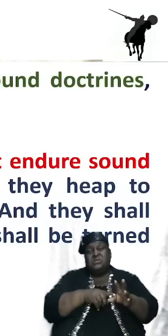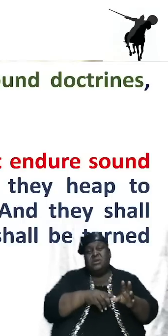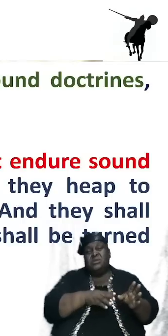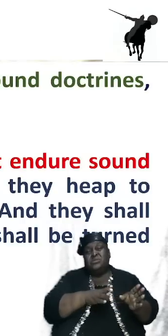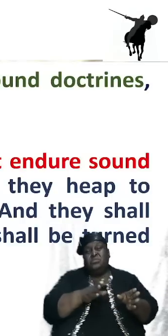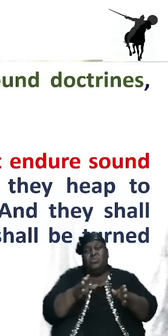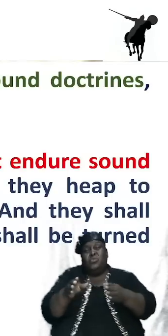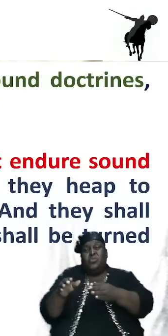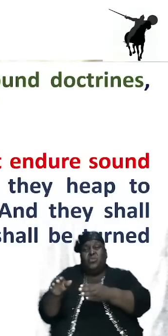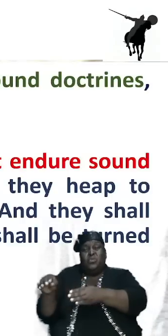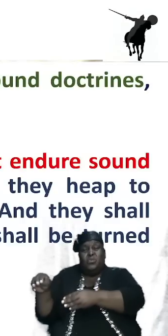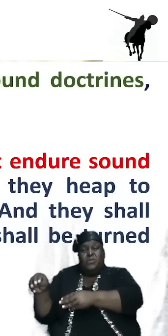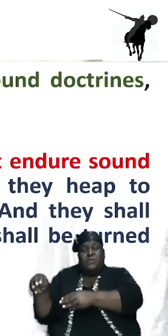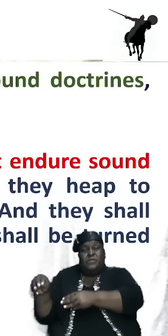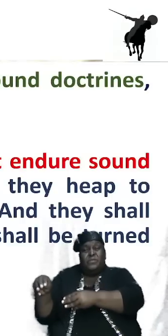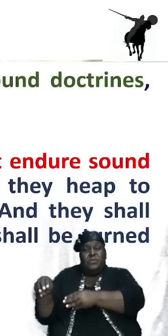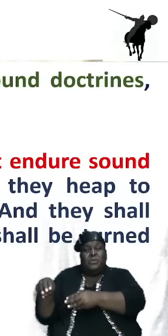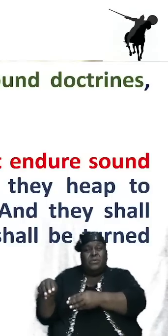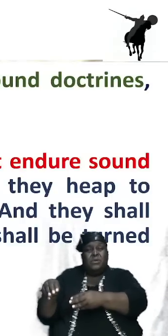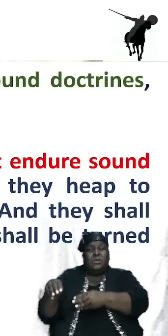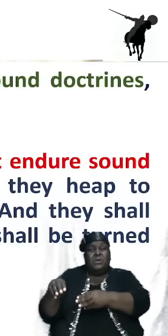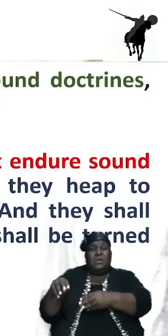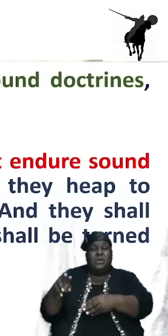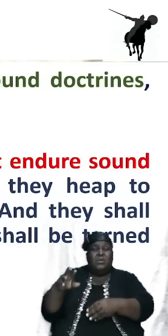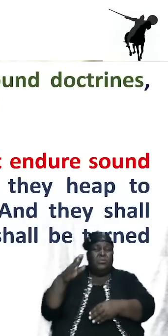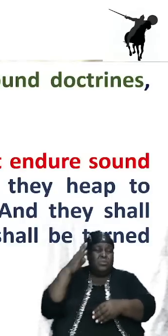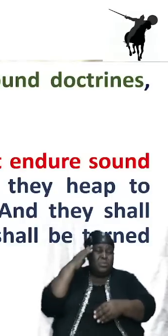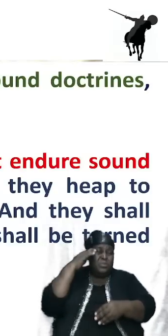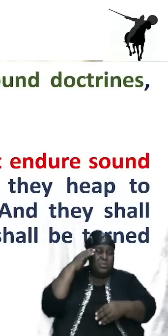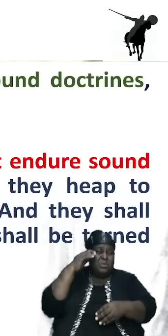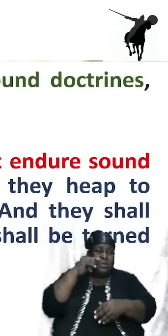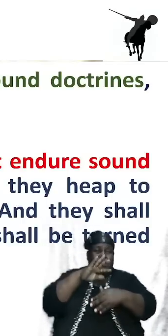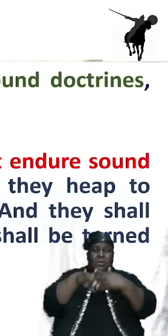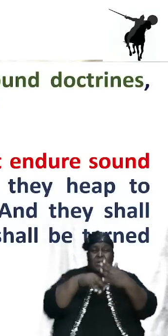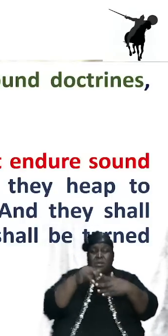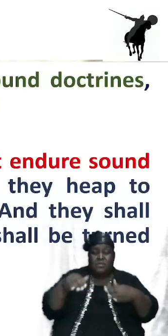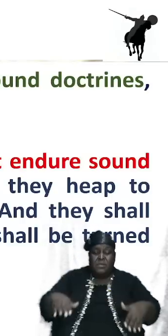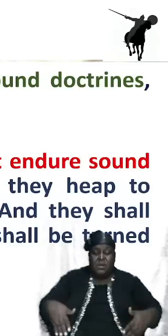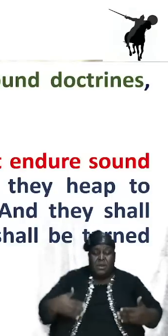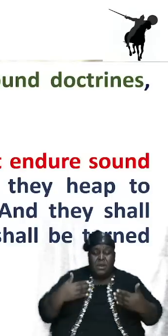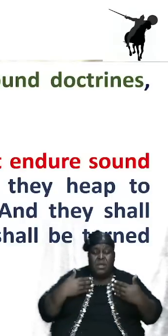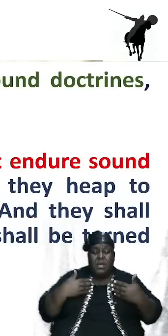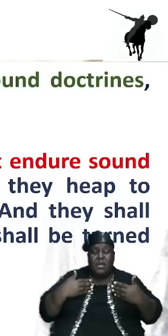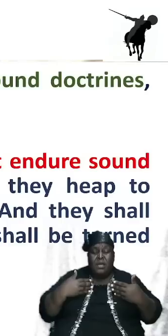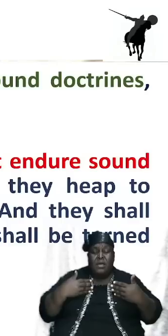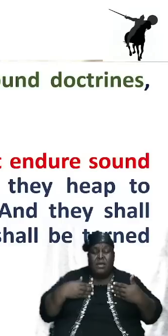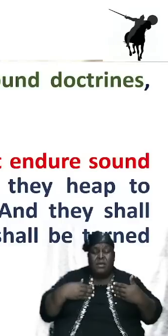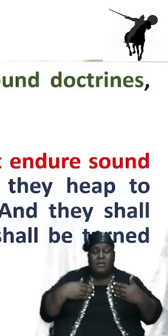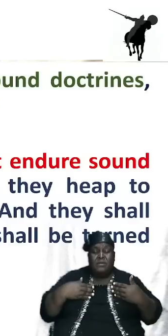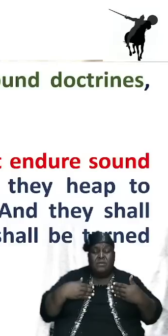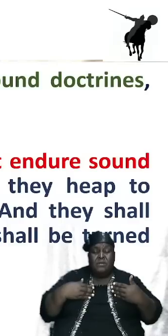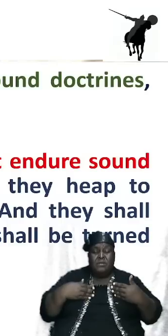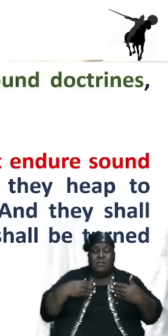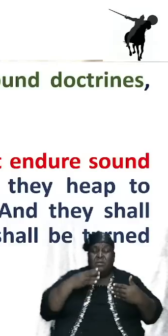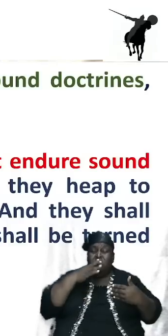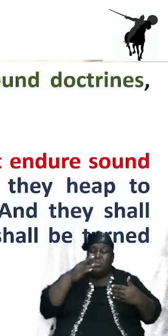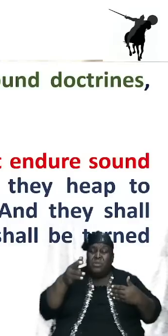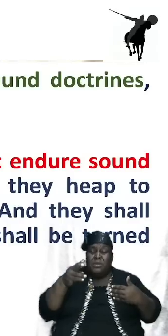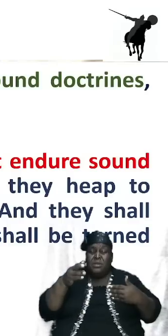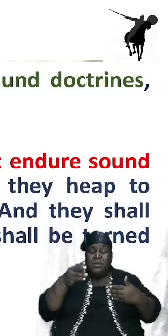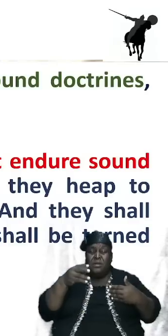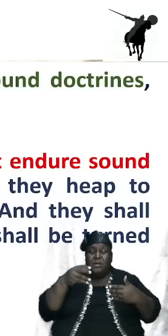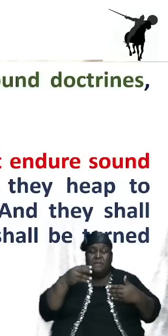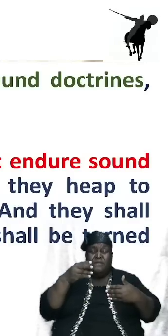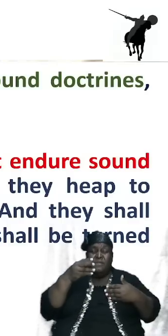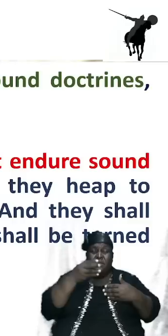that your whole life is being affected. In other words, you do things that please your flesh. You do things that please what